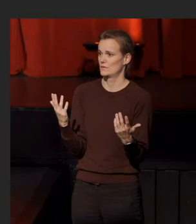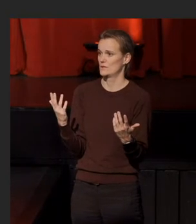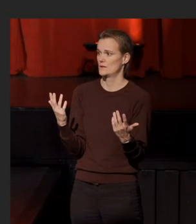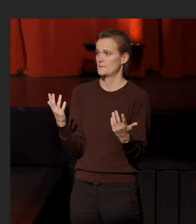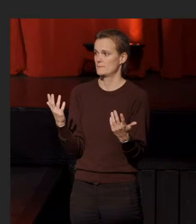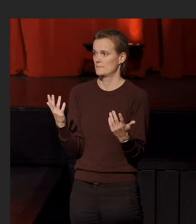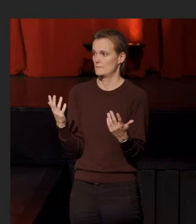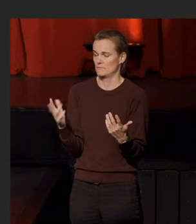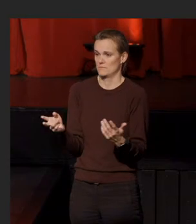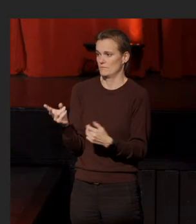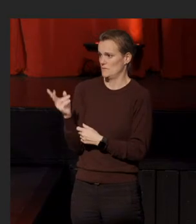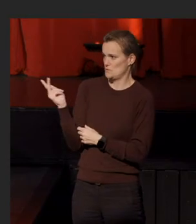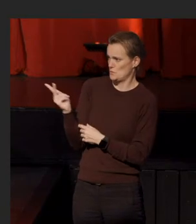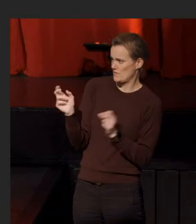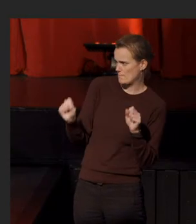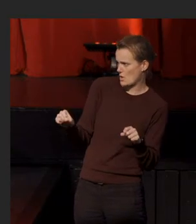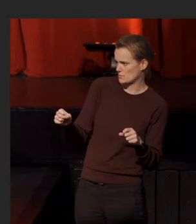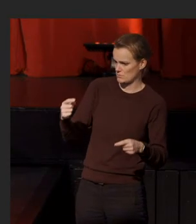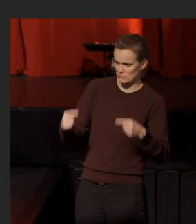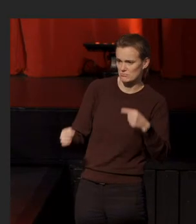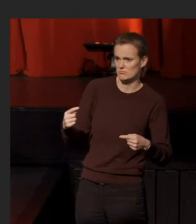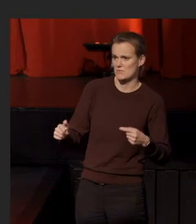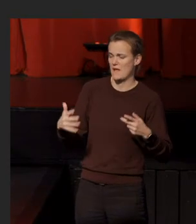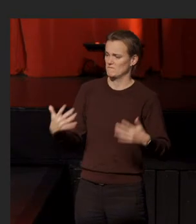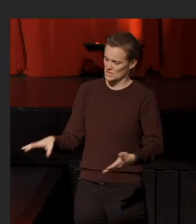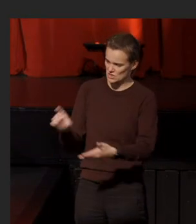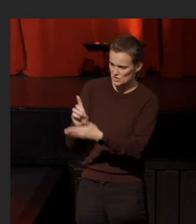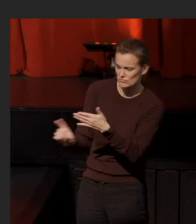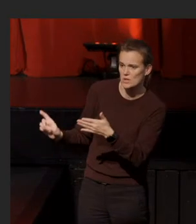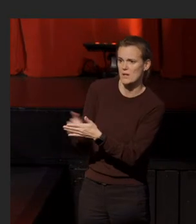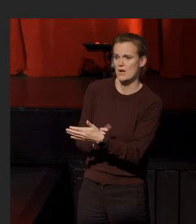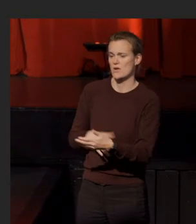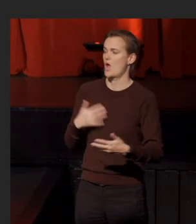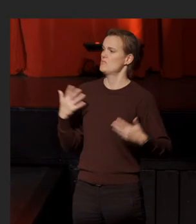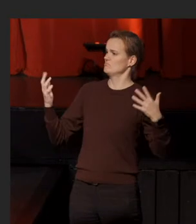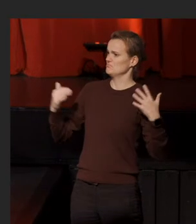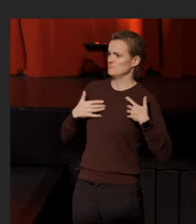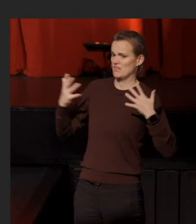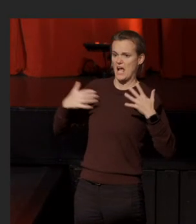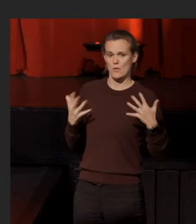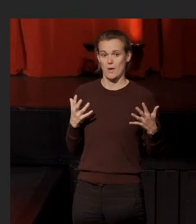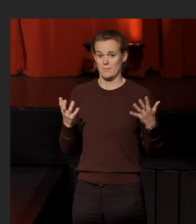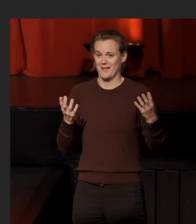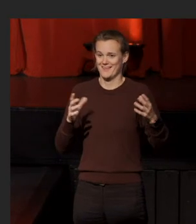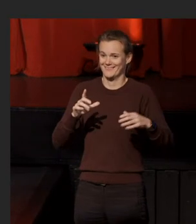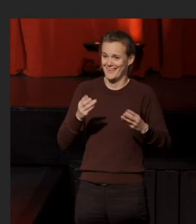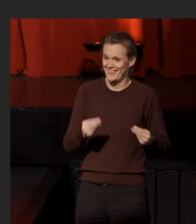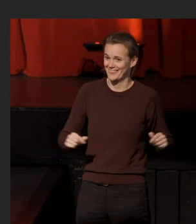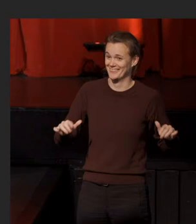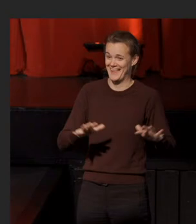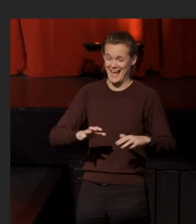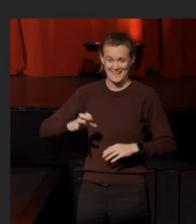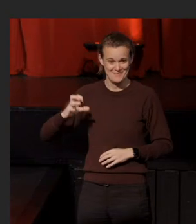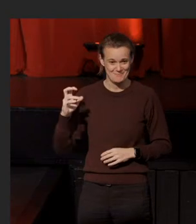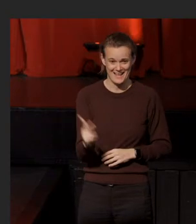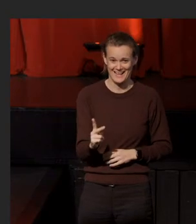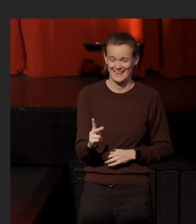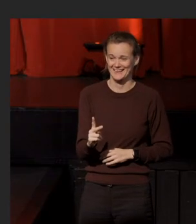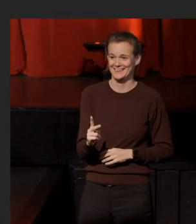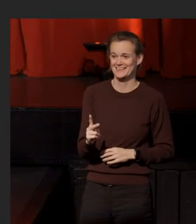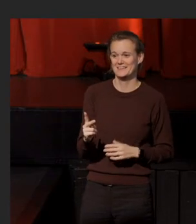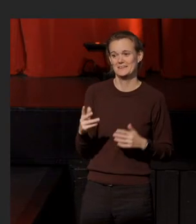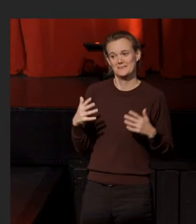be arguing that they had been discriminated against, disadvantaged, and they want their land back, instead are demonstrating a